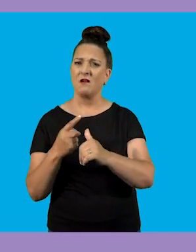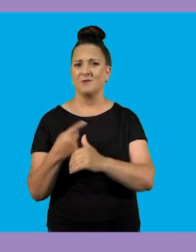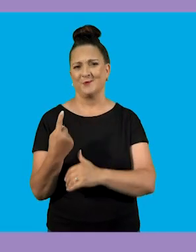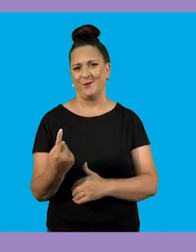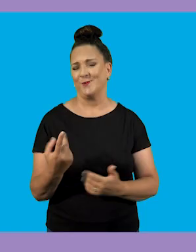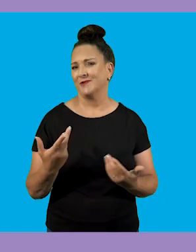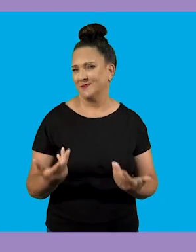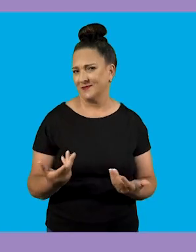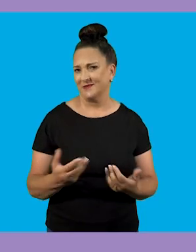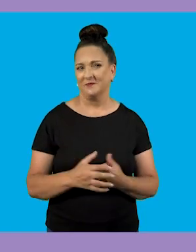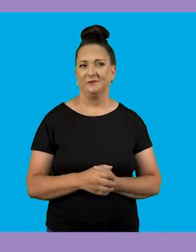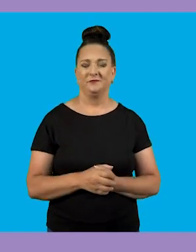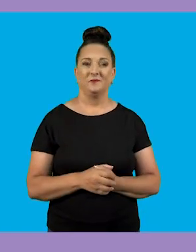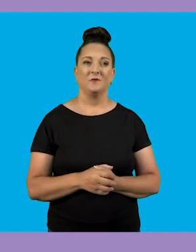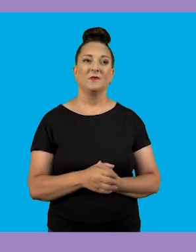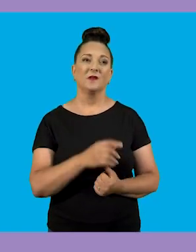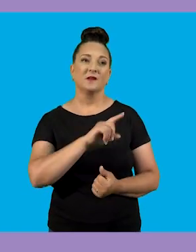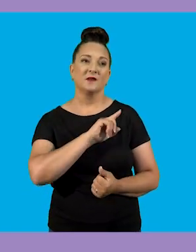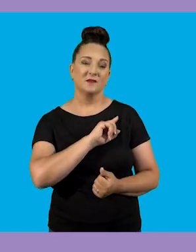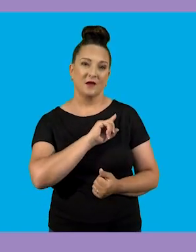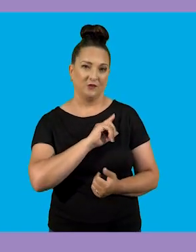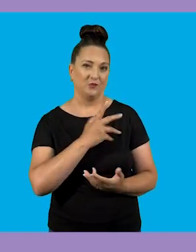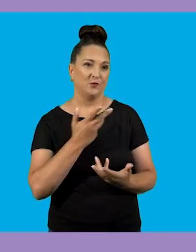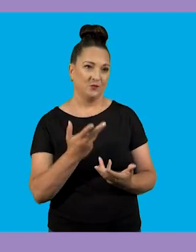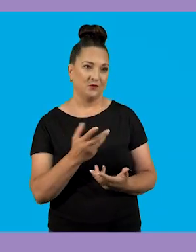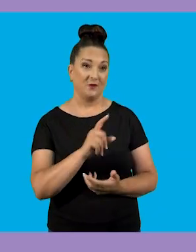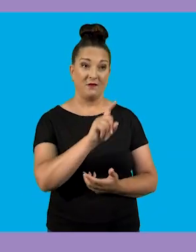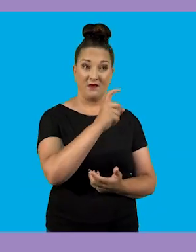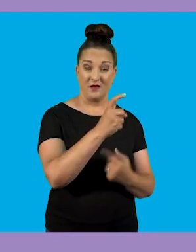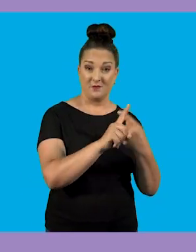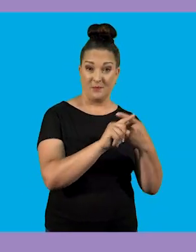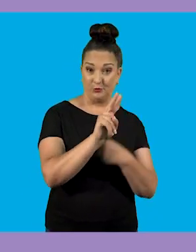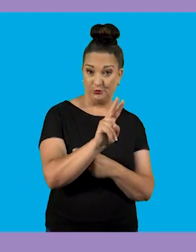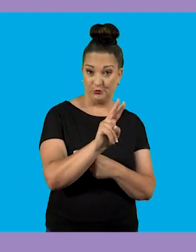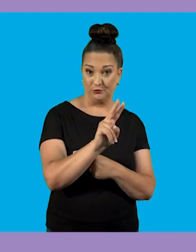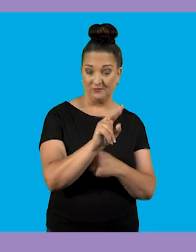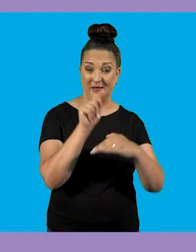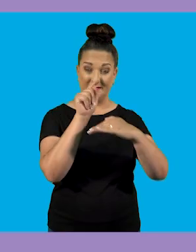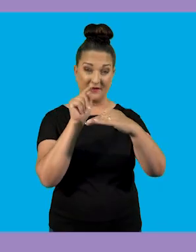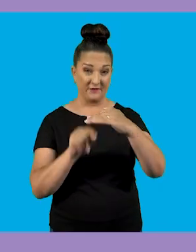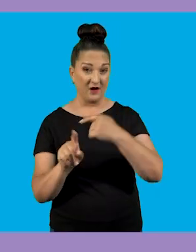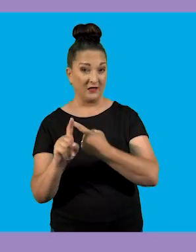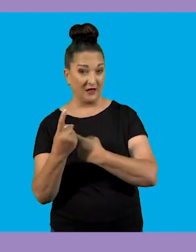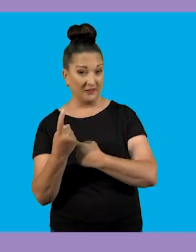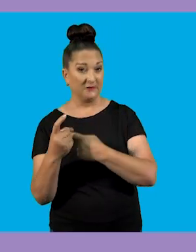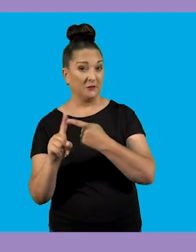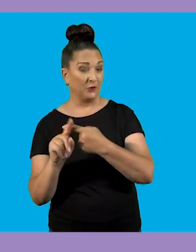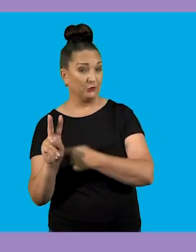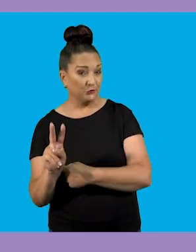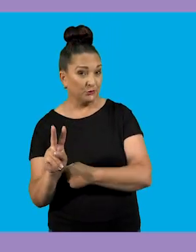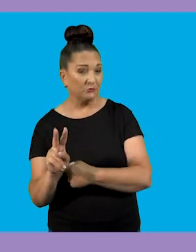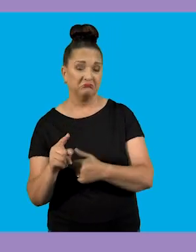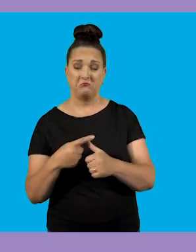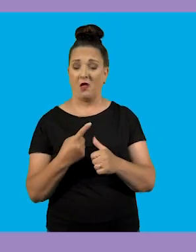Those are the properties of 1. So we can see there that x plus 2 divided by x plus 2 will give